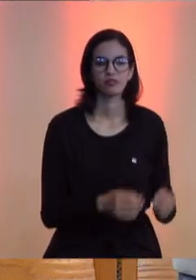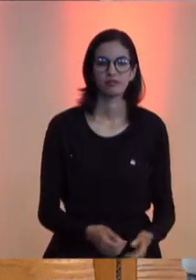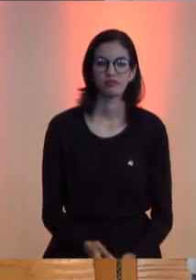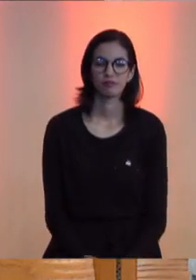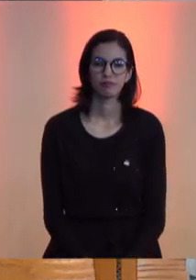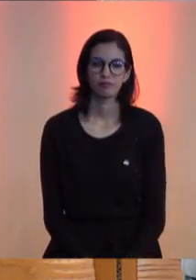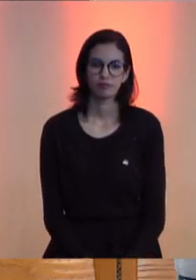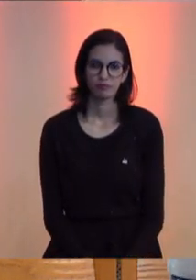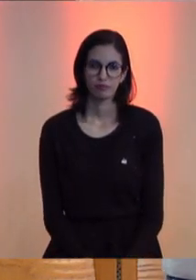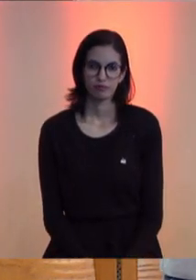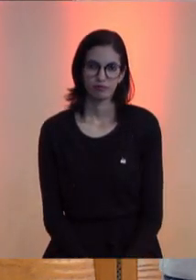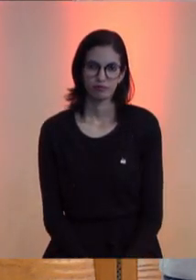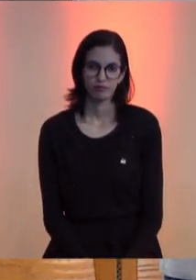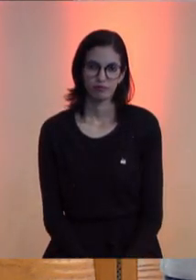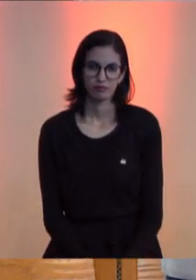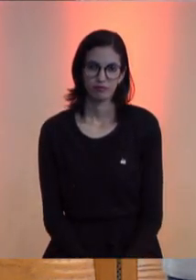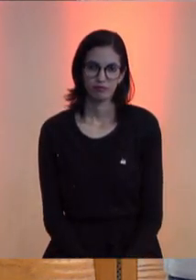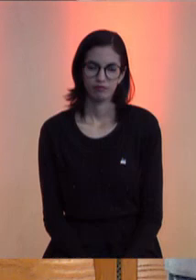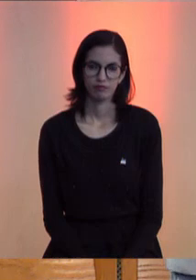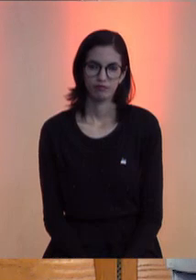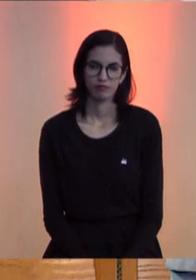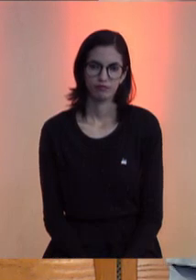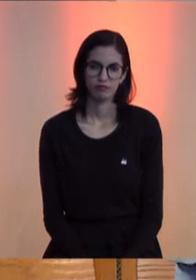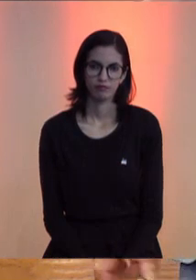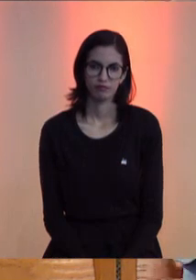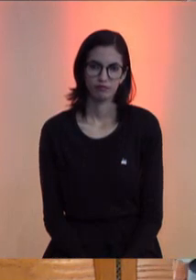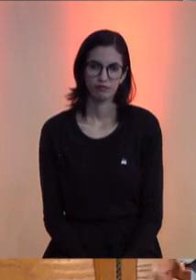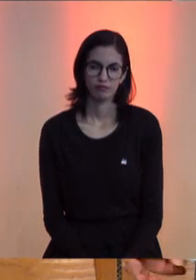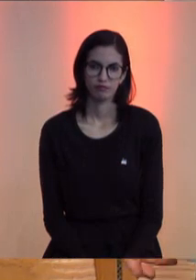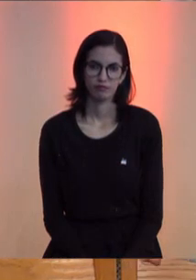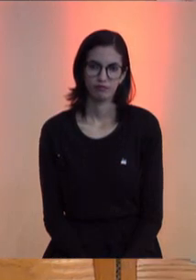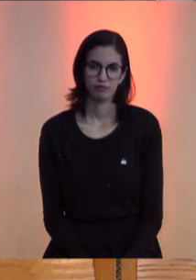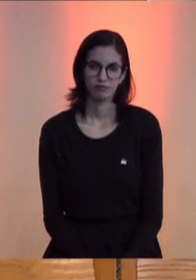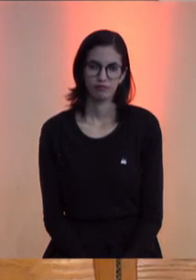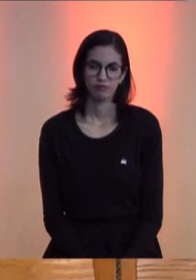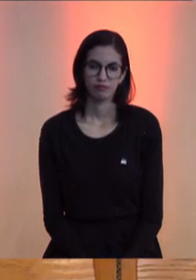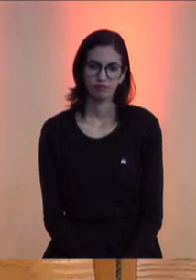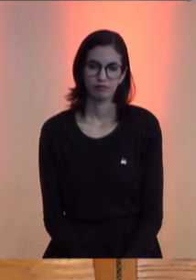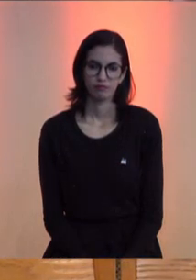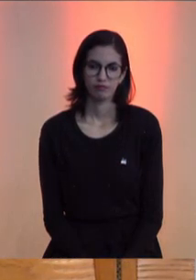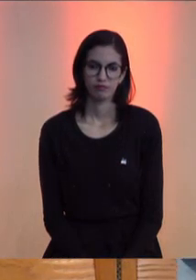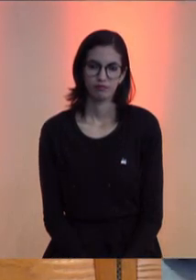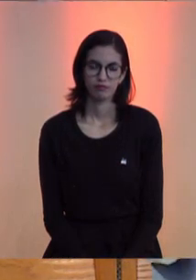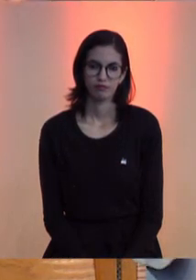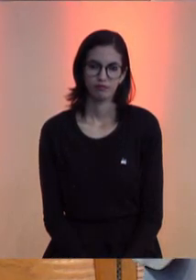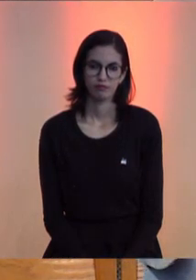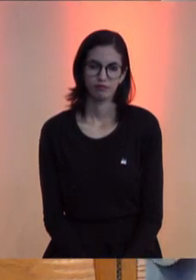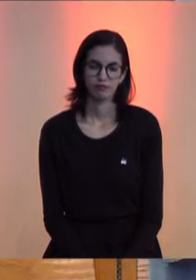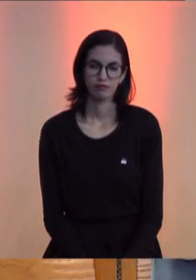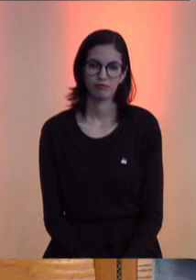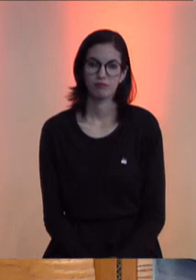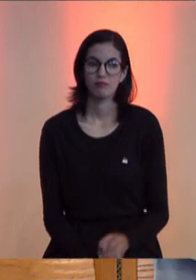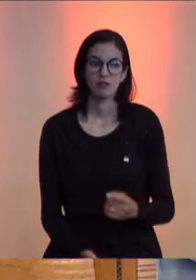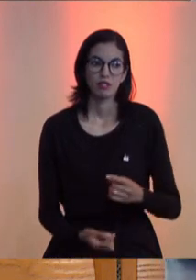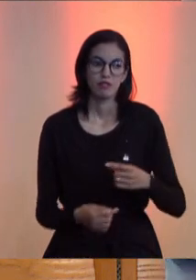not stop, keep trusting God like Shadrach, Meshach and Abednego. Aún si las